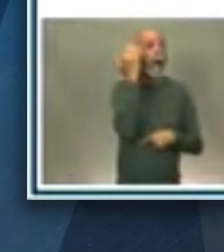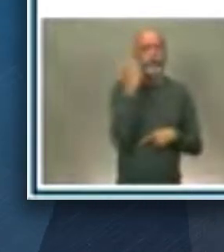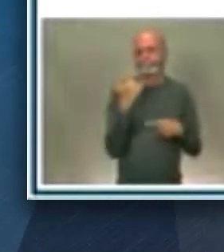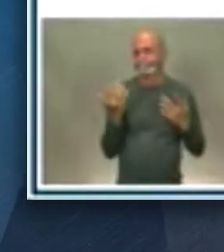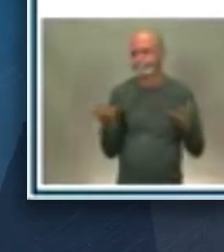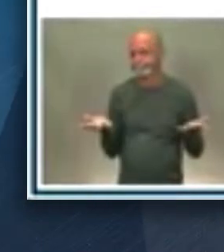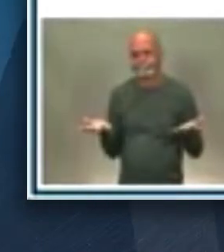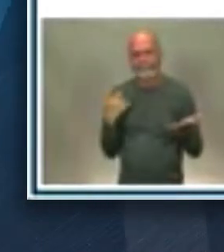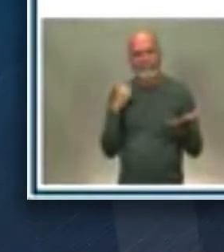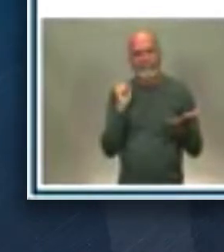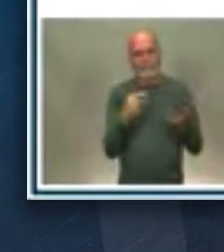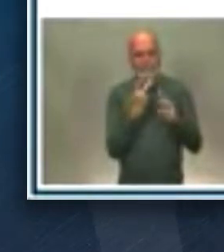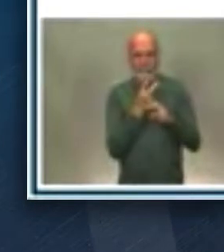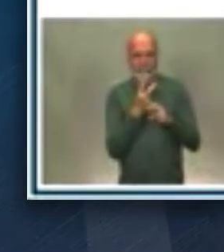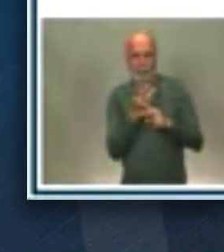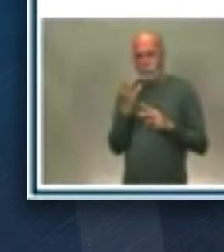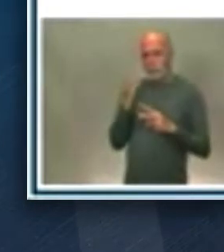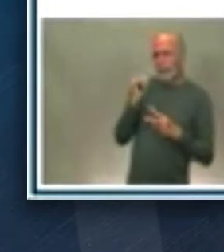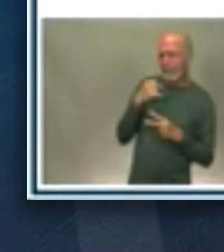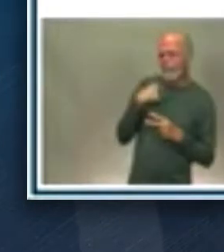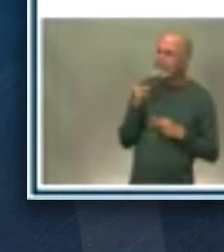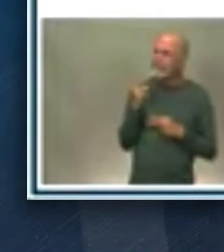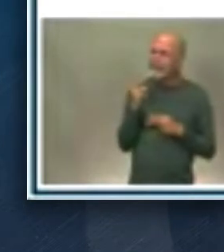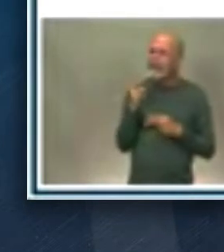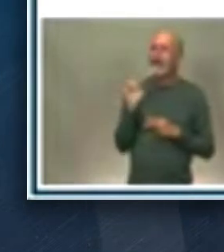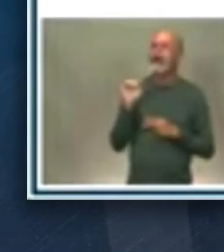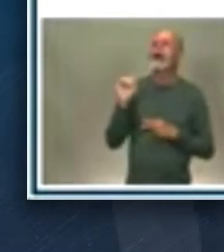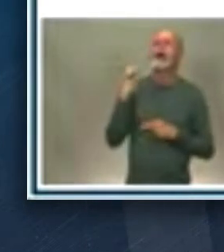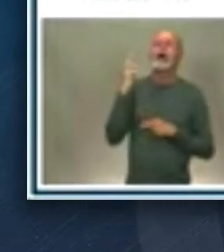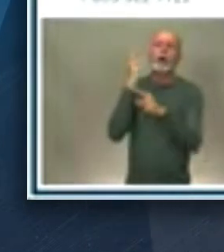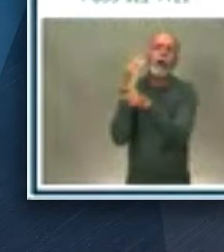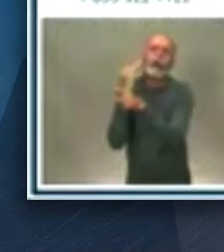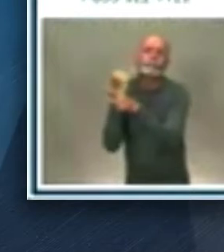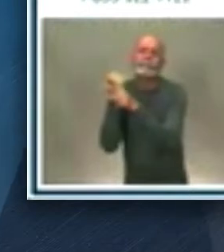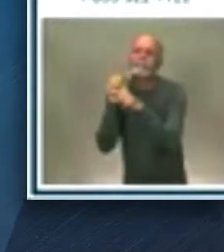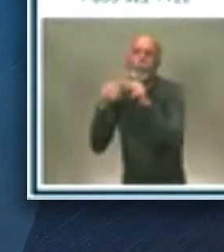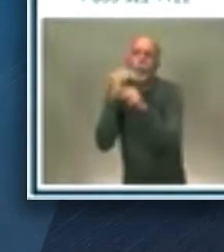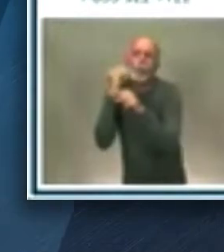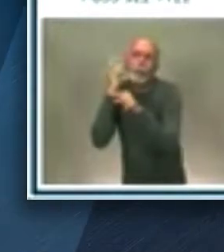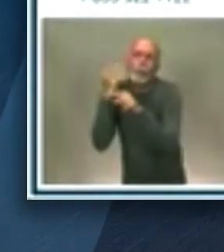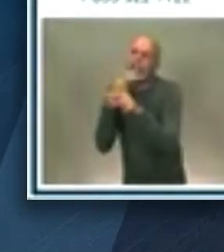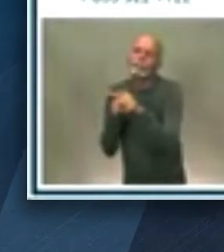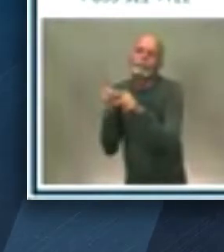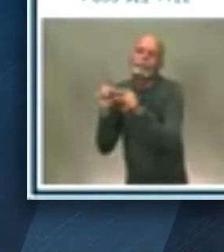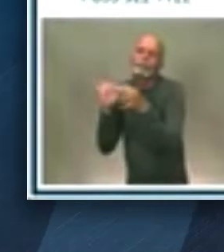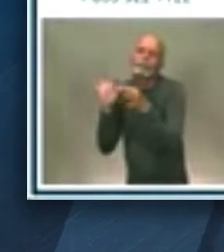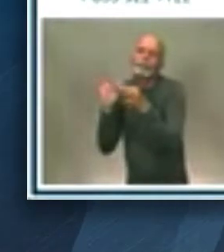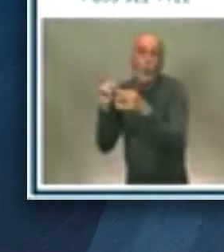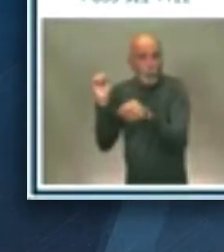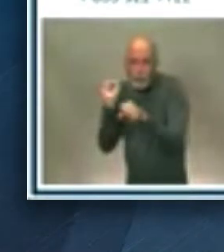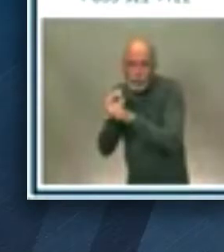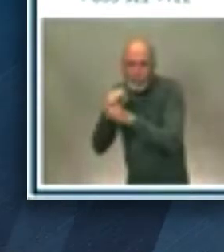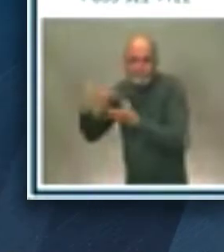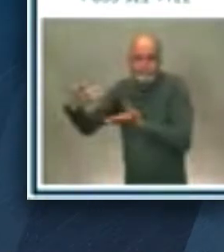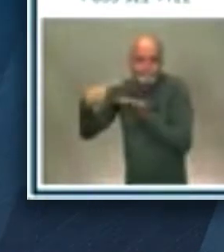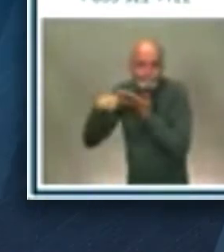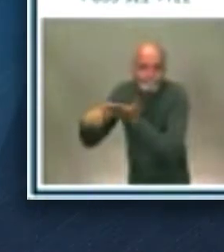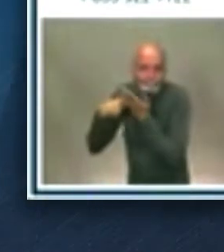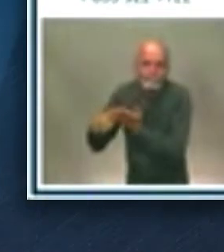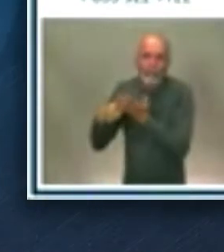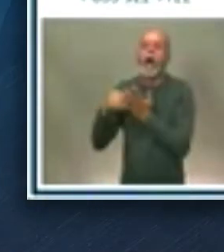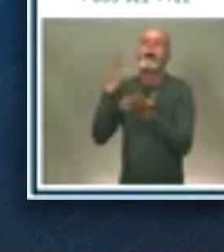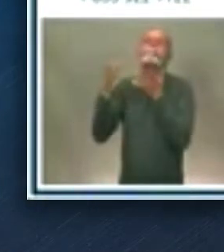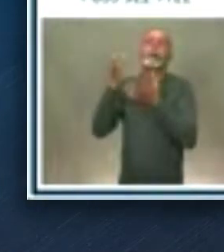understanding that there are people are there for a reason, and then how do we work with them to understand what are the solutions that are going to allow them